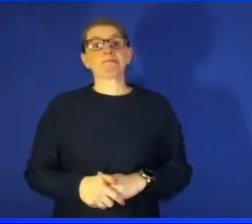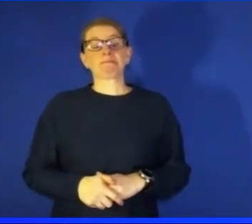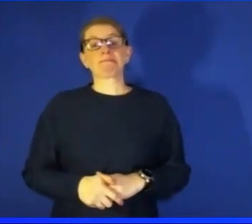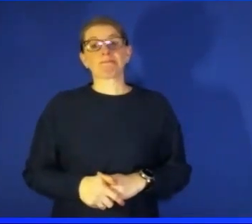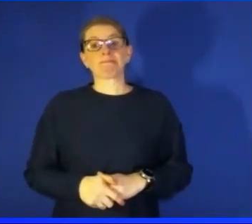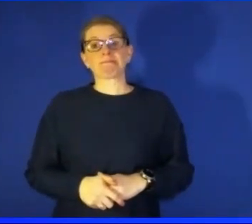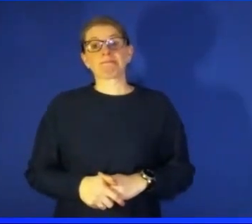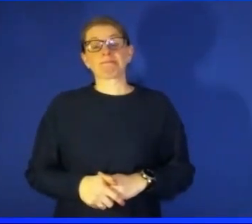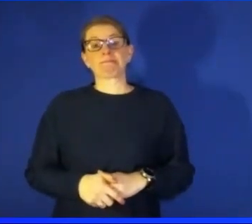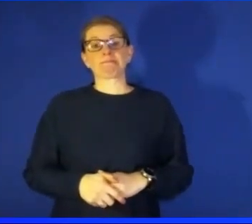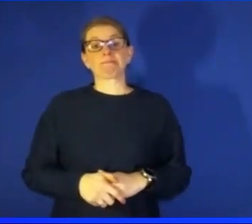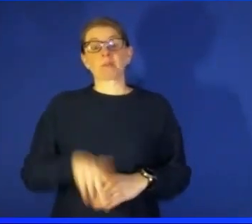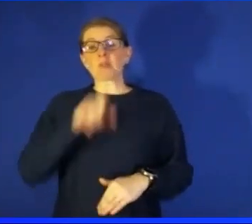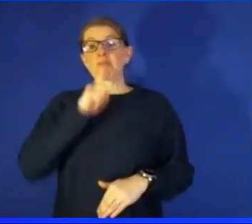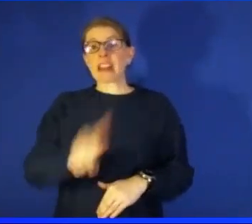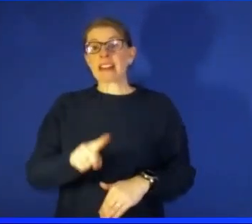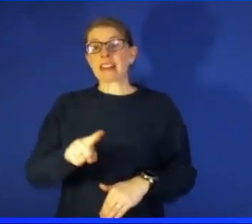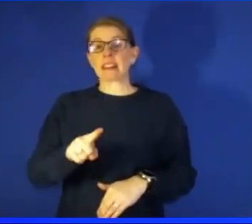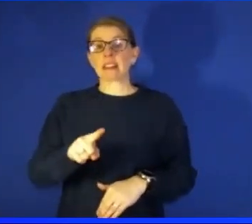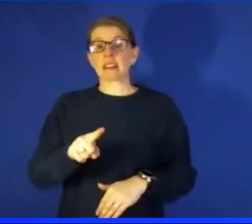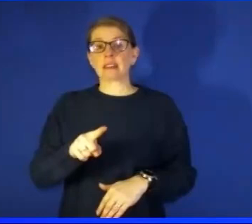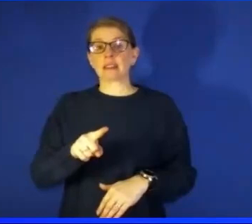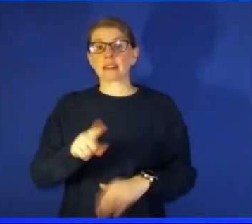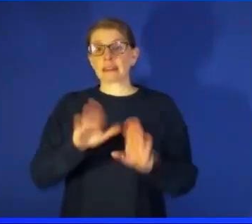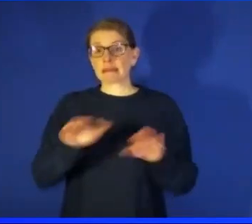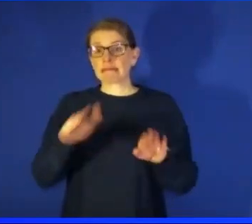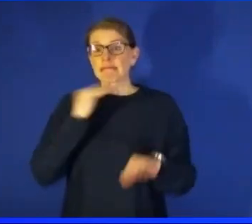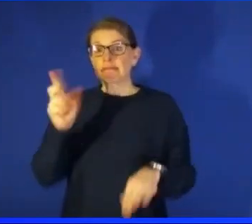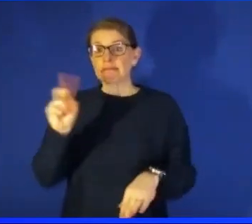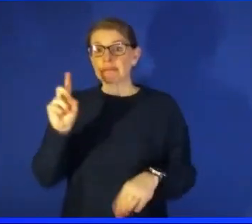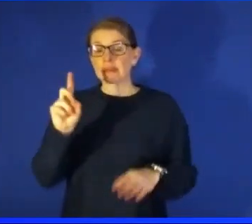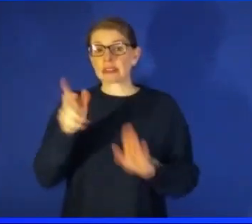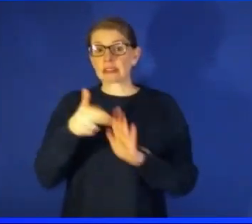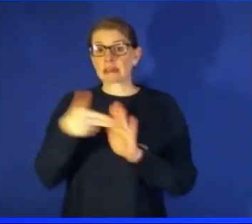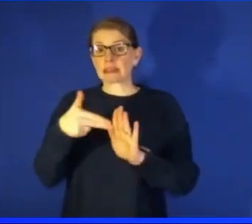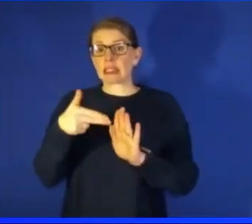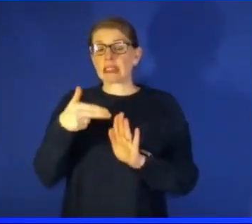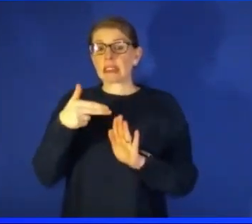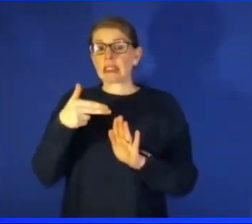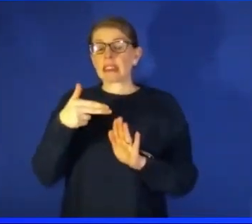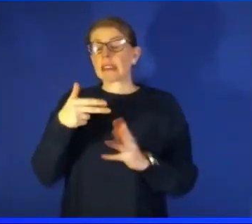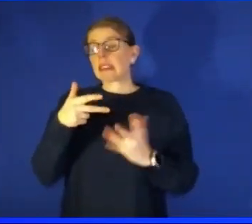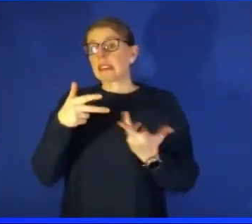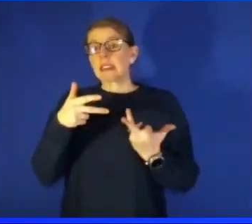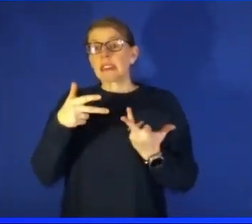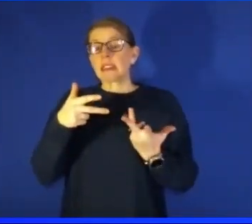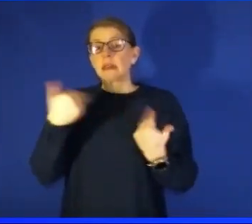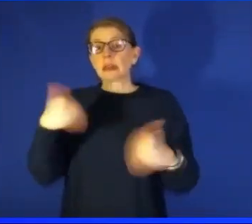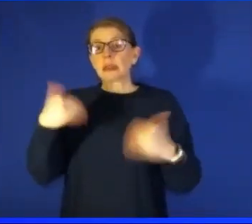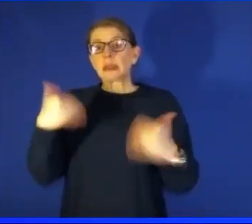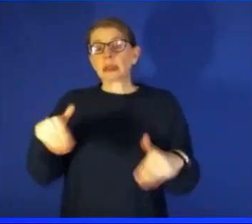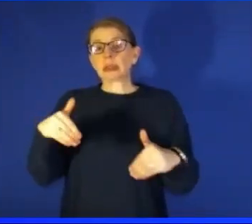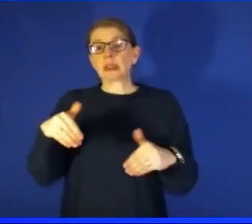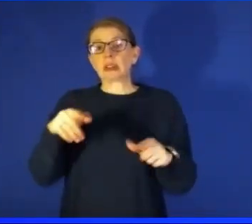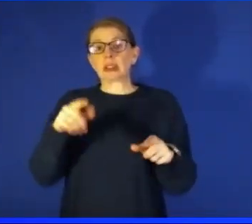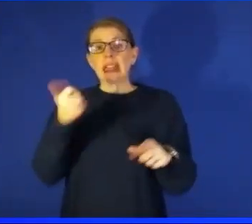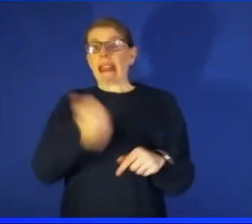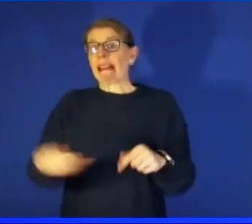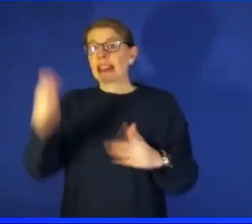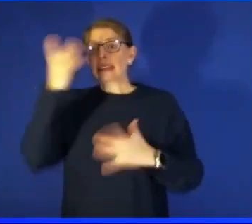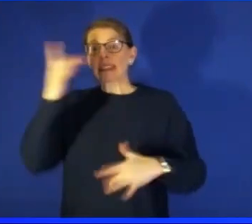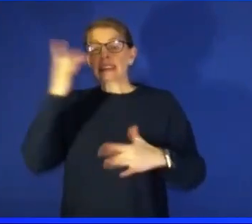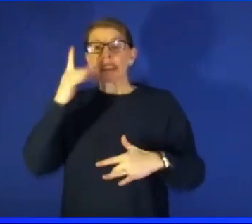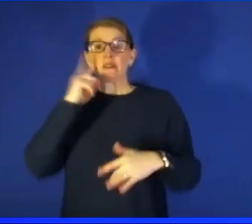and not only for kids diagnosed with diabetes, but any chronic disease or any teenager in general. We're really seeing an uptick in